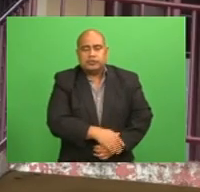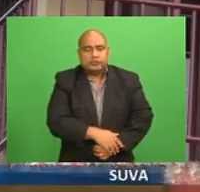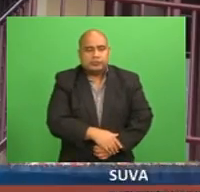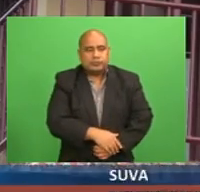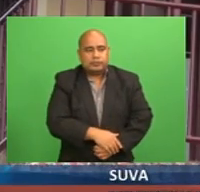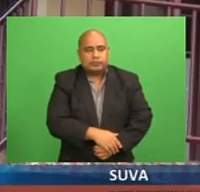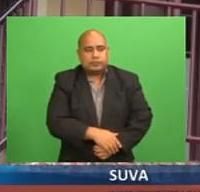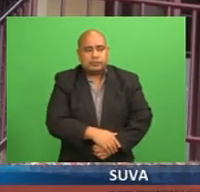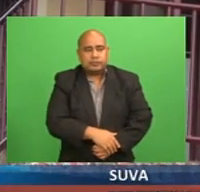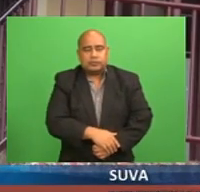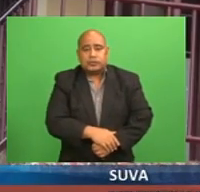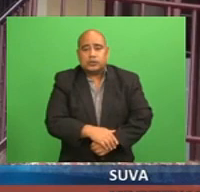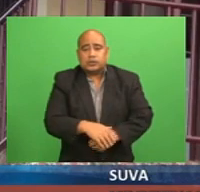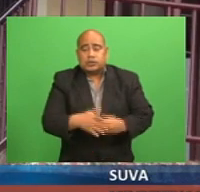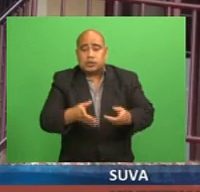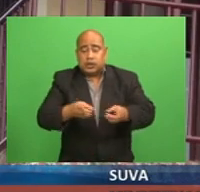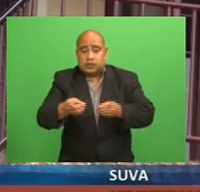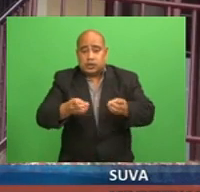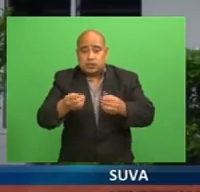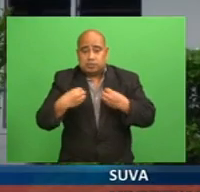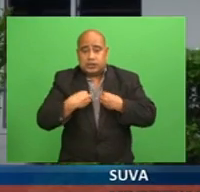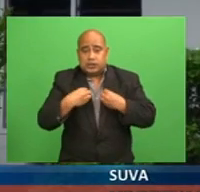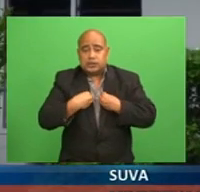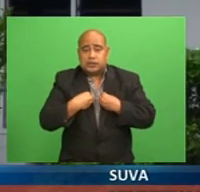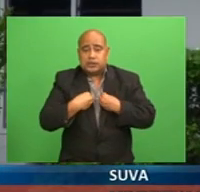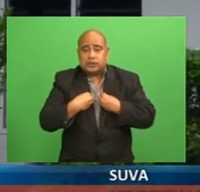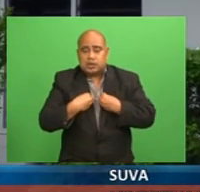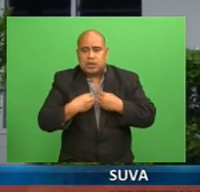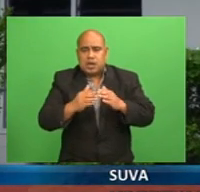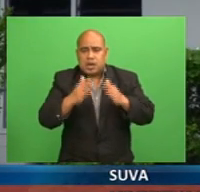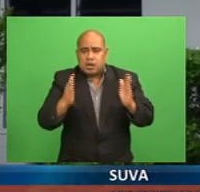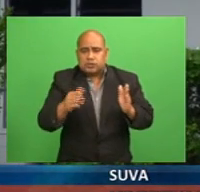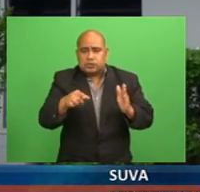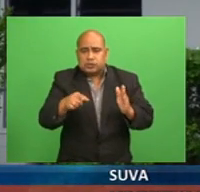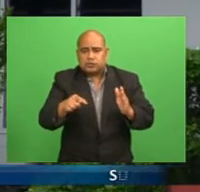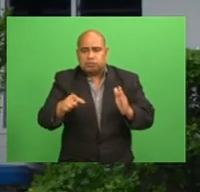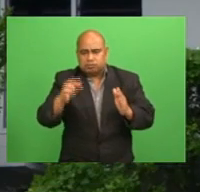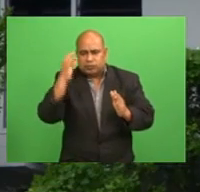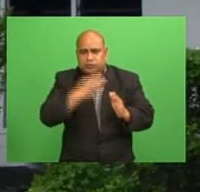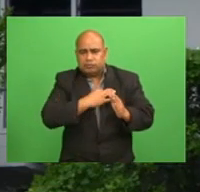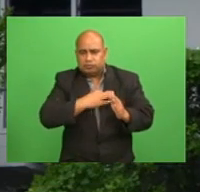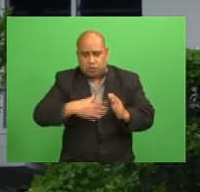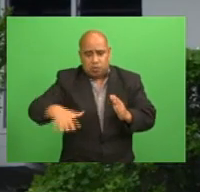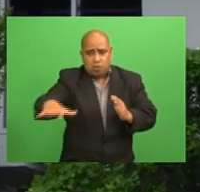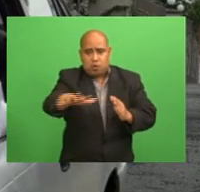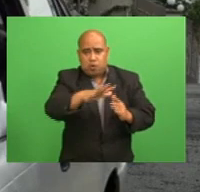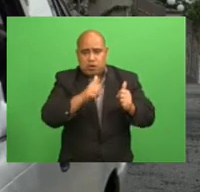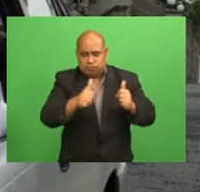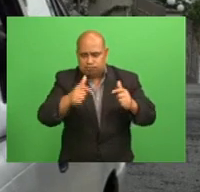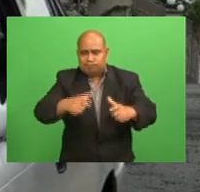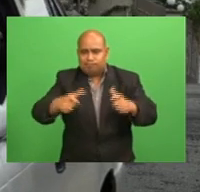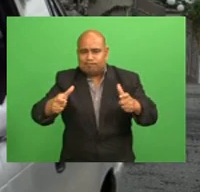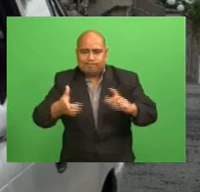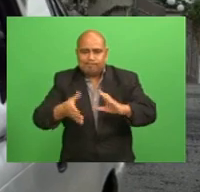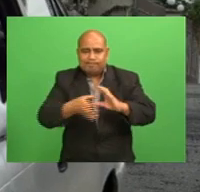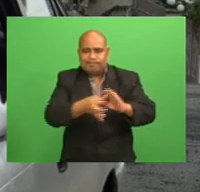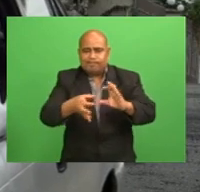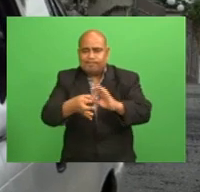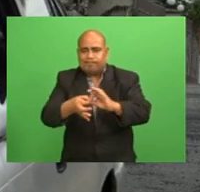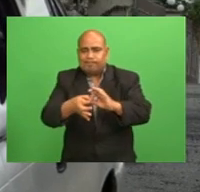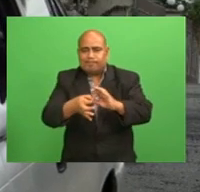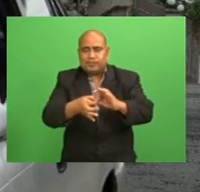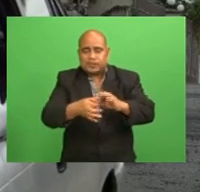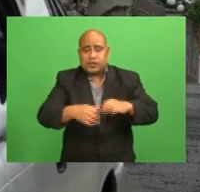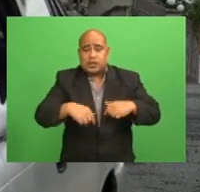Estate Director Arif Khan believes all stakeholders must work together in these trying times. With the